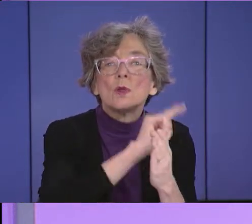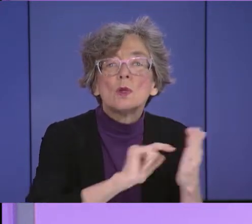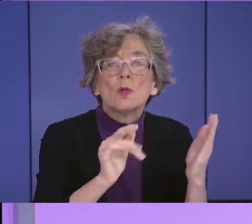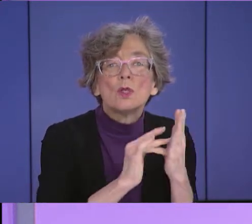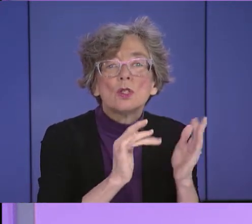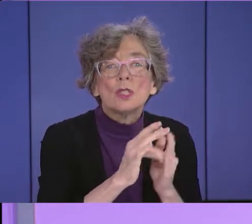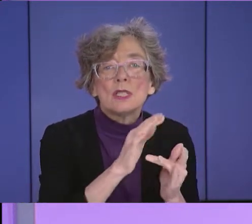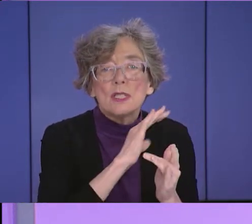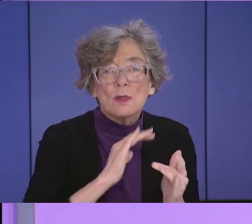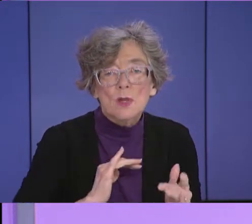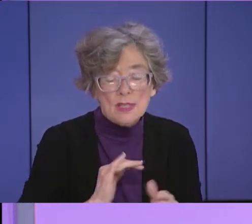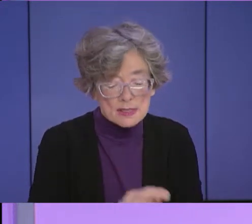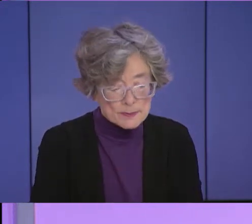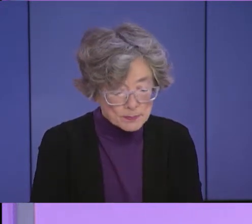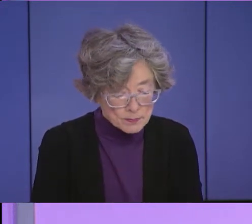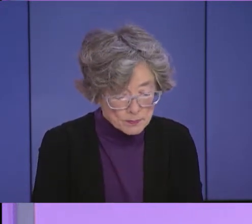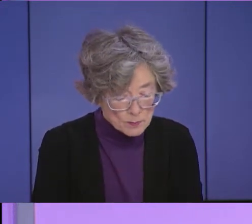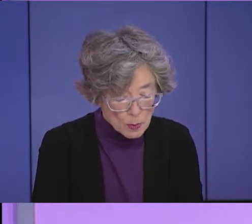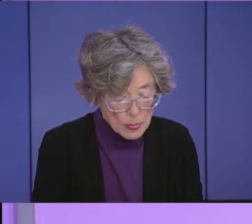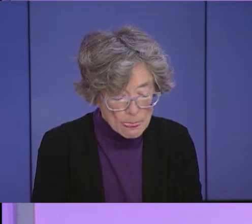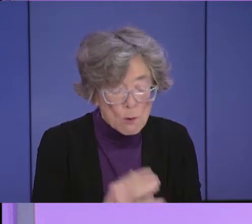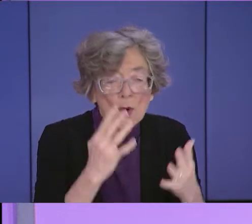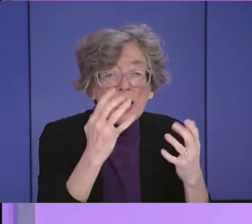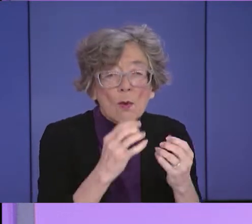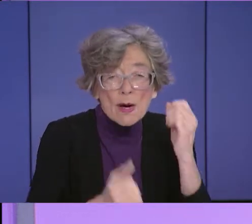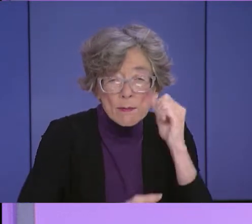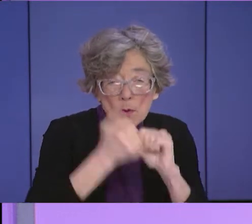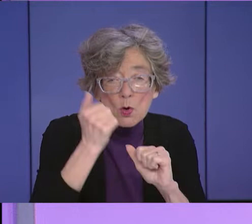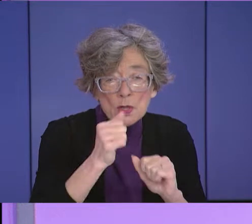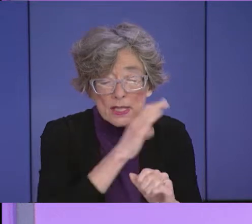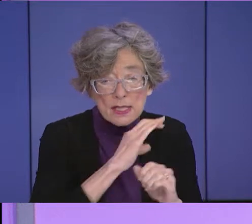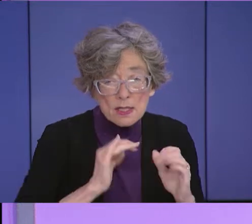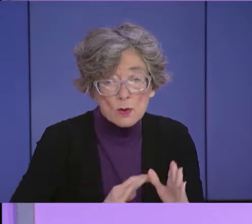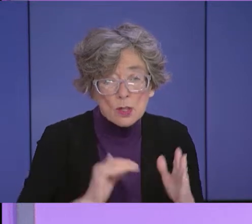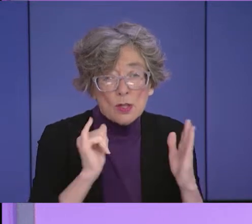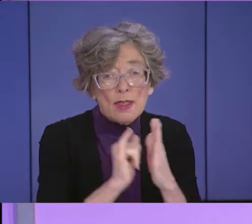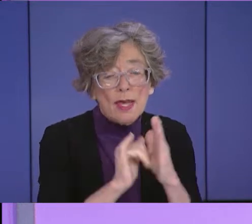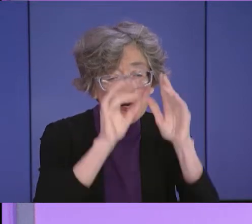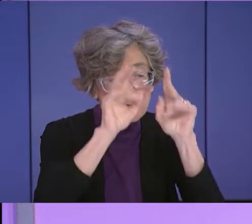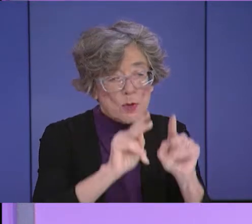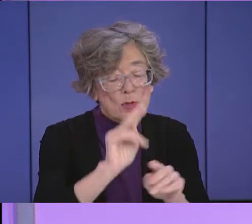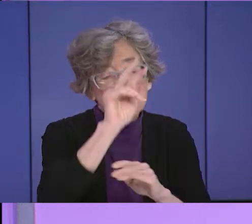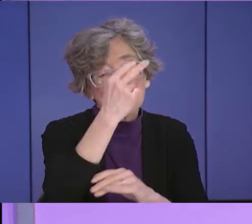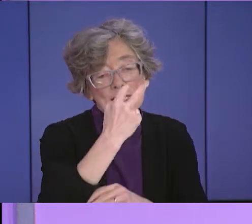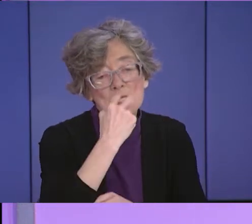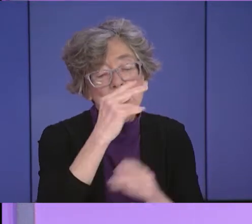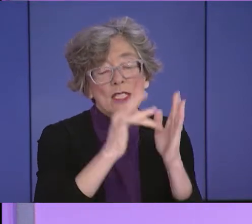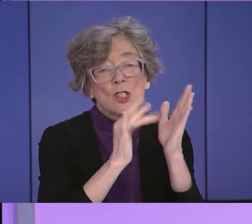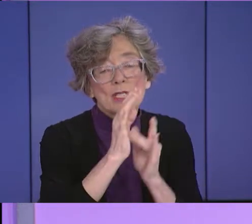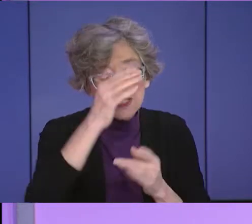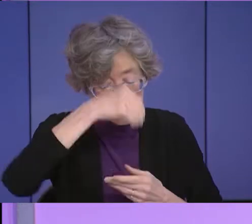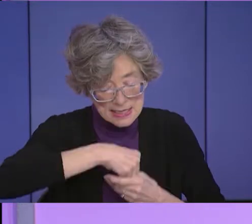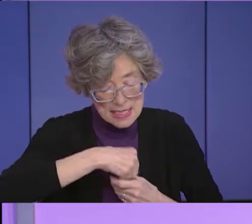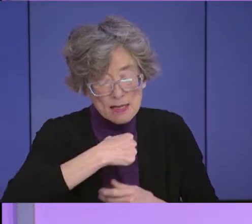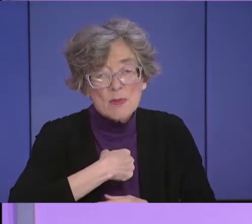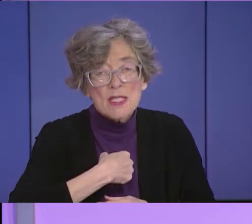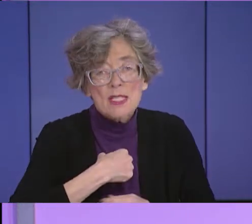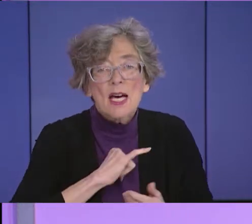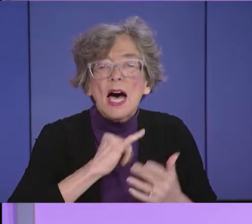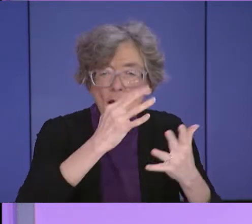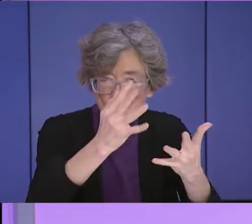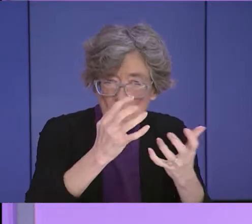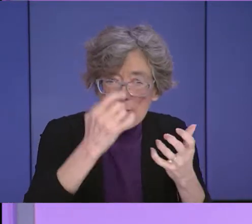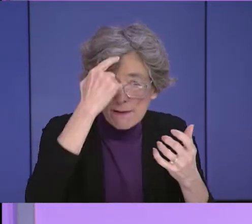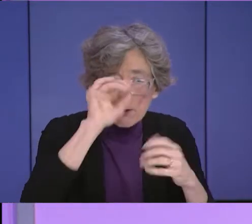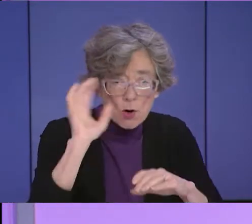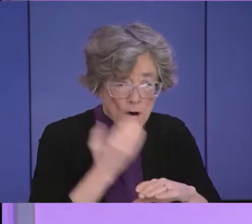Praise to you, Lord Jesus Christ. There's nothing more that I want as a Christian than for someone to see Jesus in me. That's a deep desire